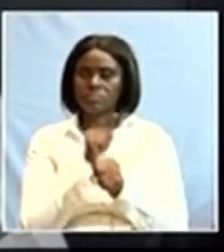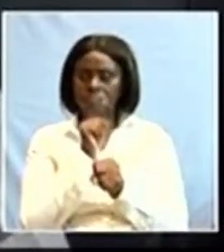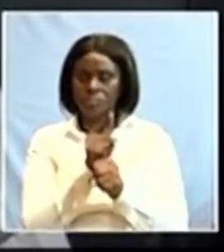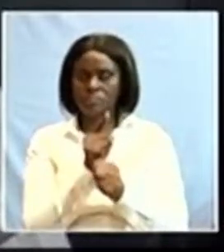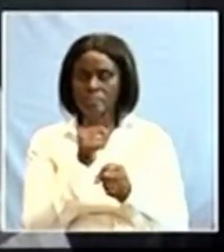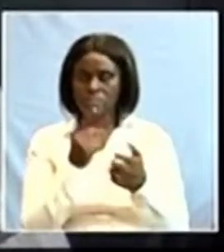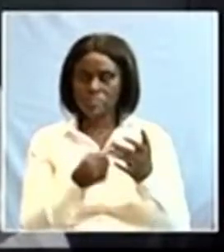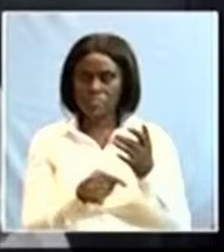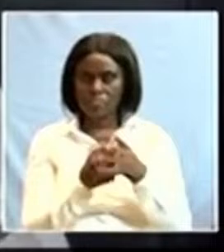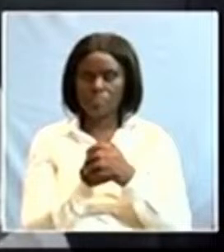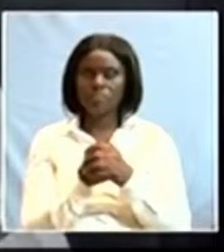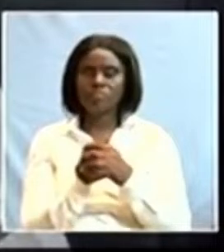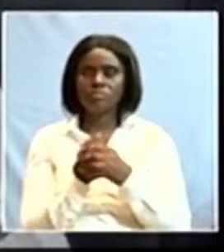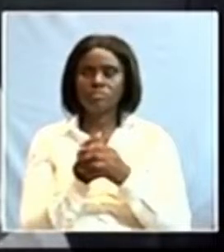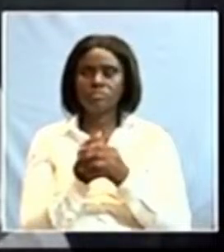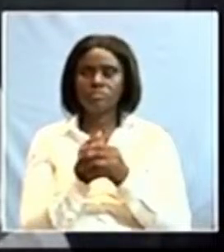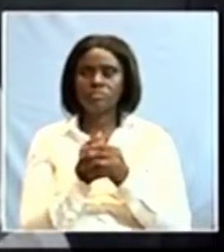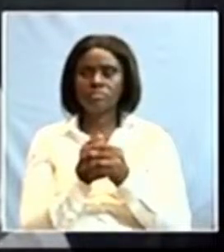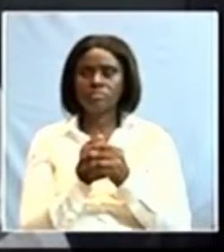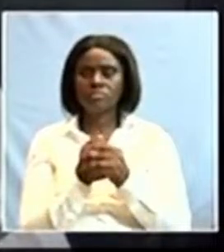is